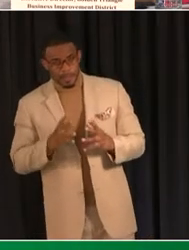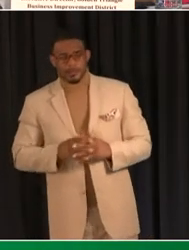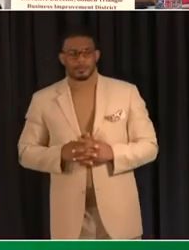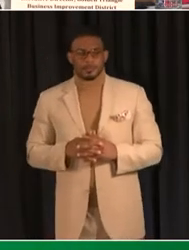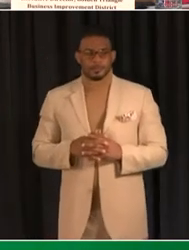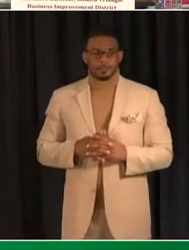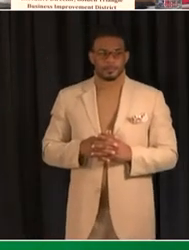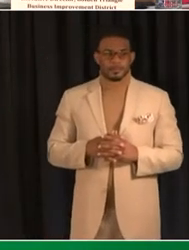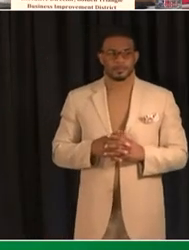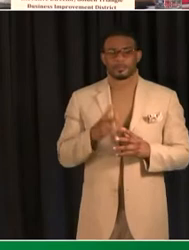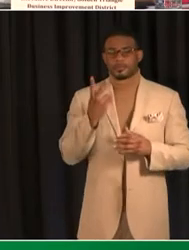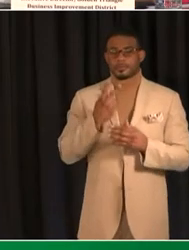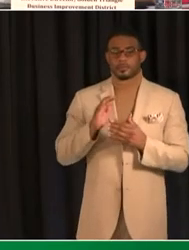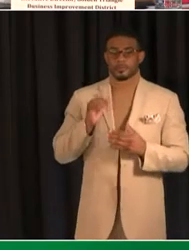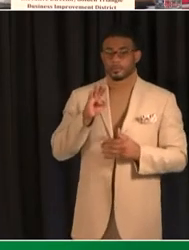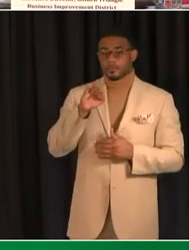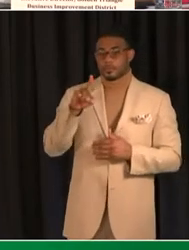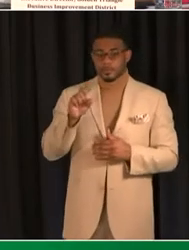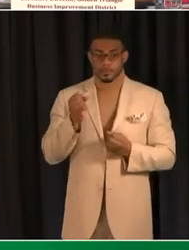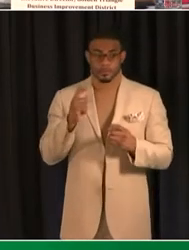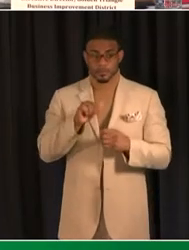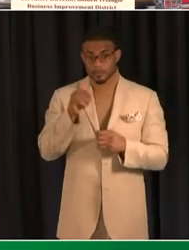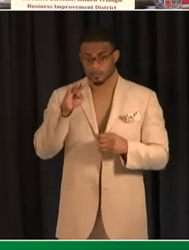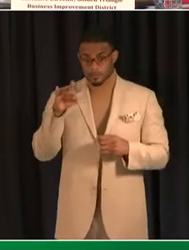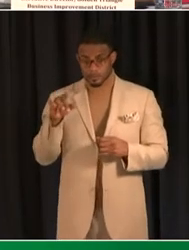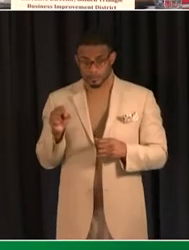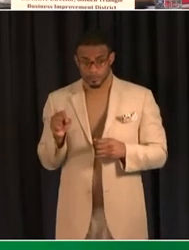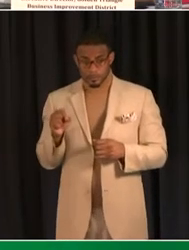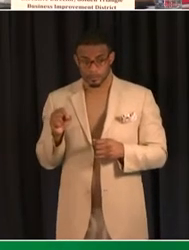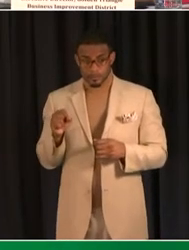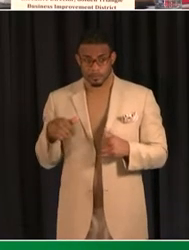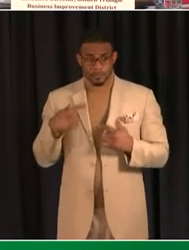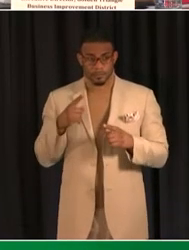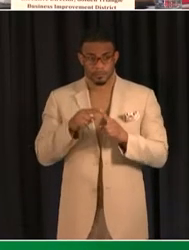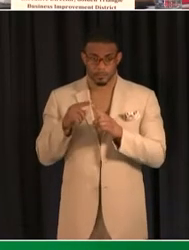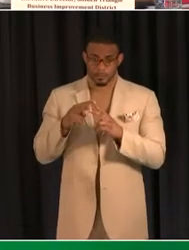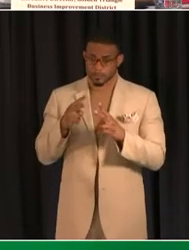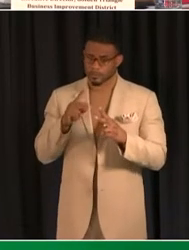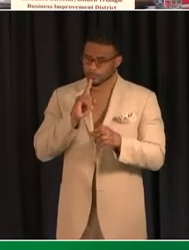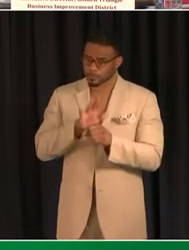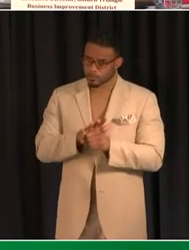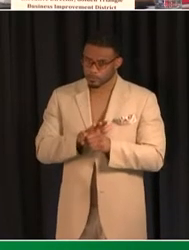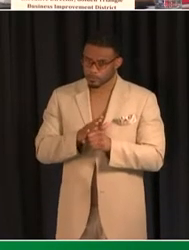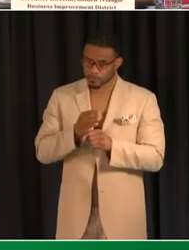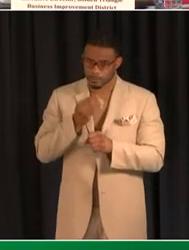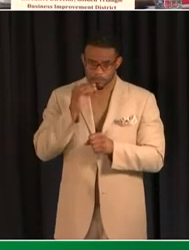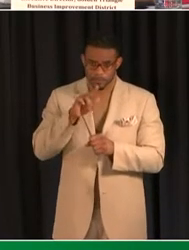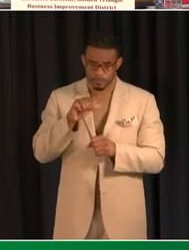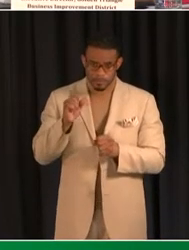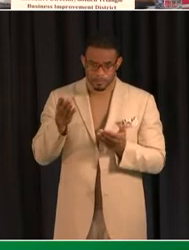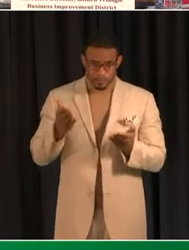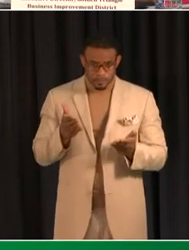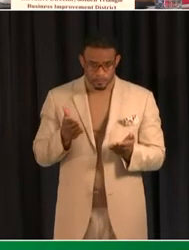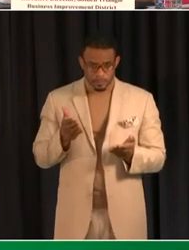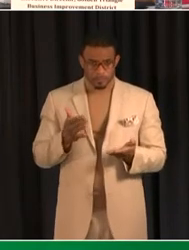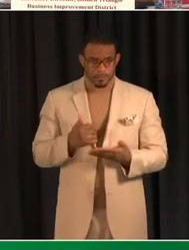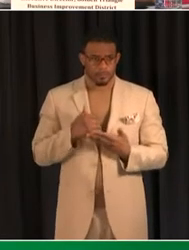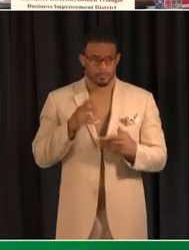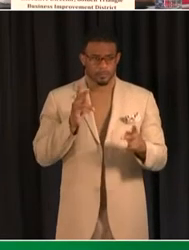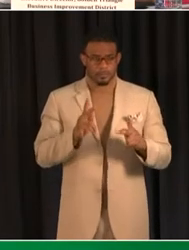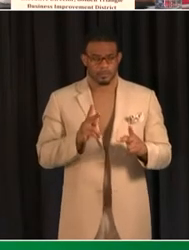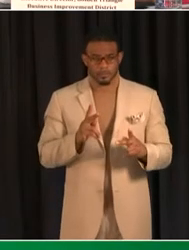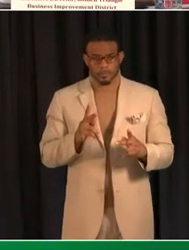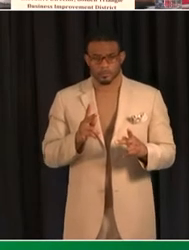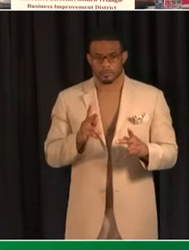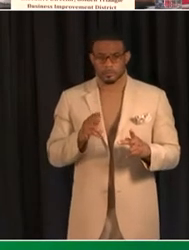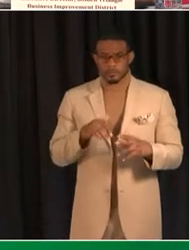coming back. Both of our bids and many of the other bids have been also very committed to homeless services, and